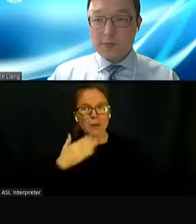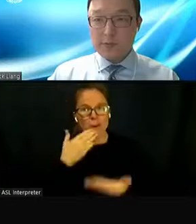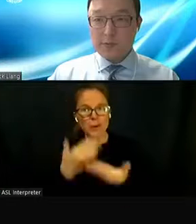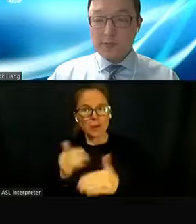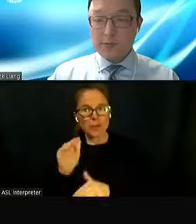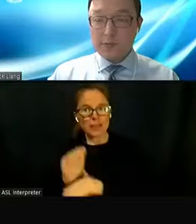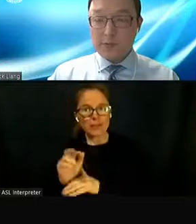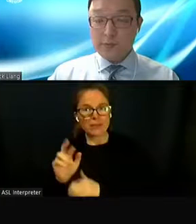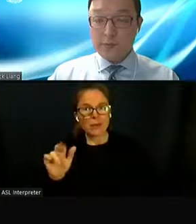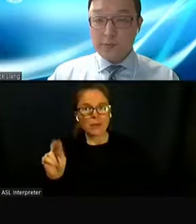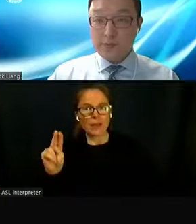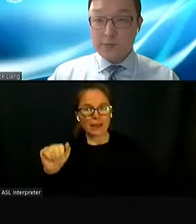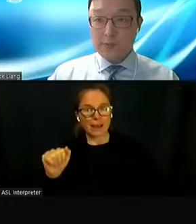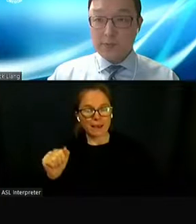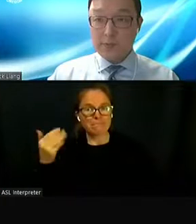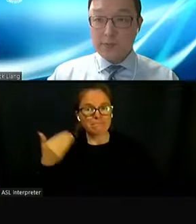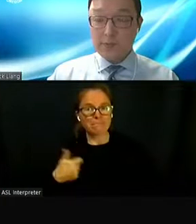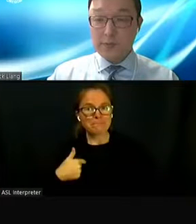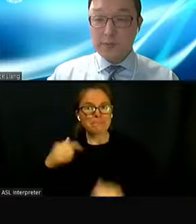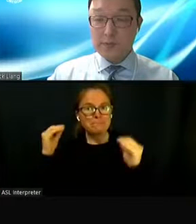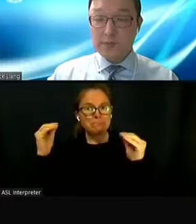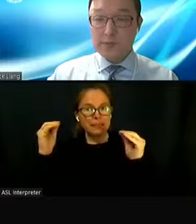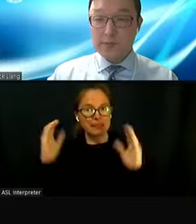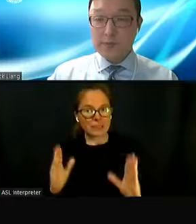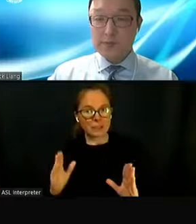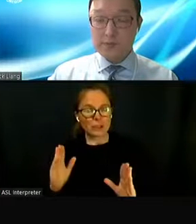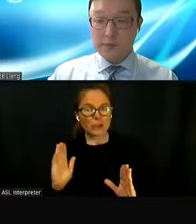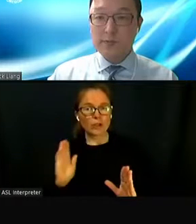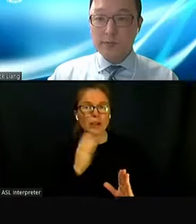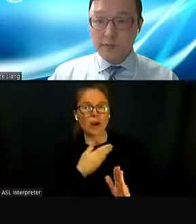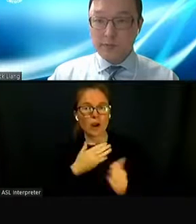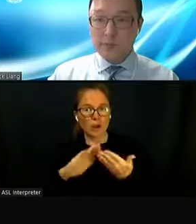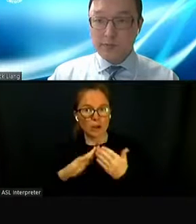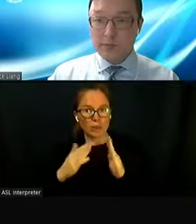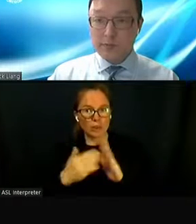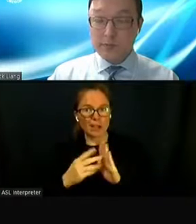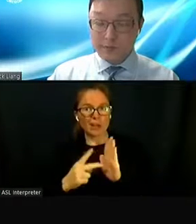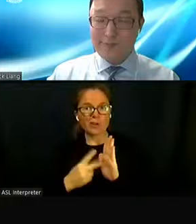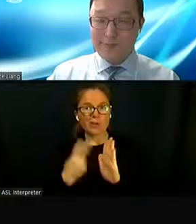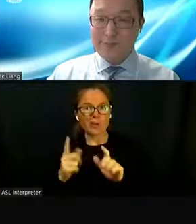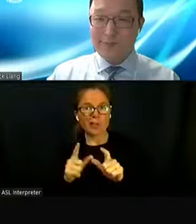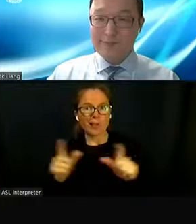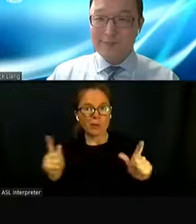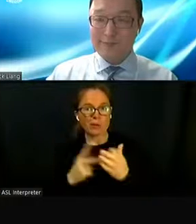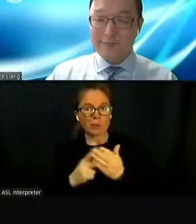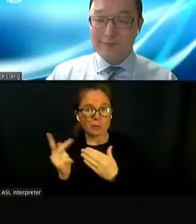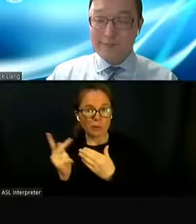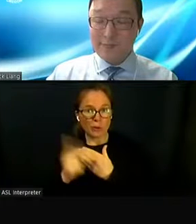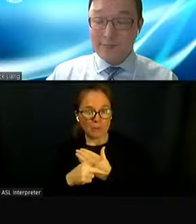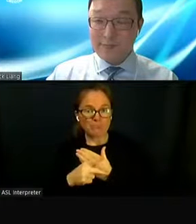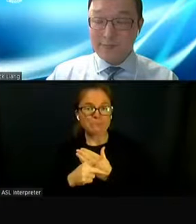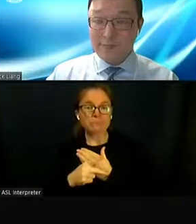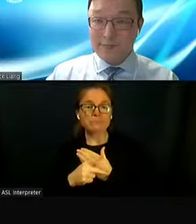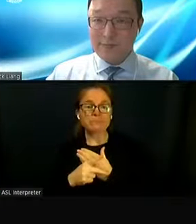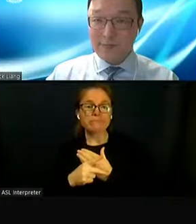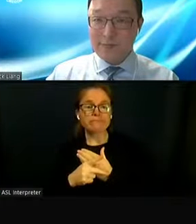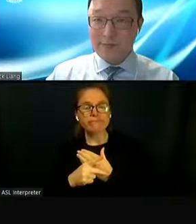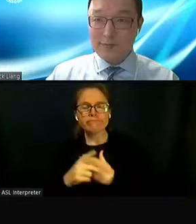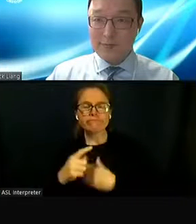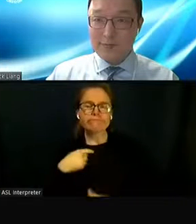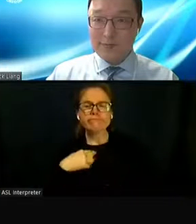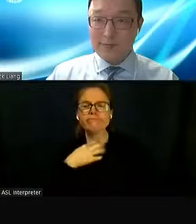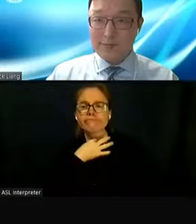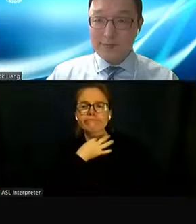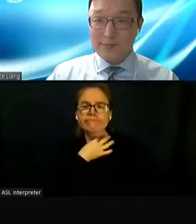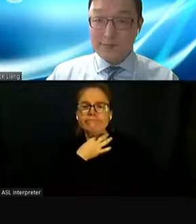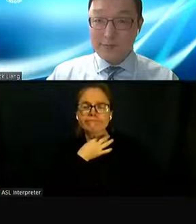name is Rena. I am a teacher in our community in a dual language program. And I just kind of wanted